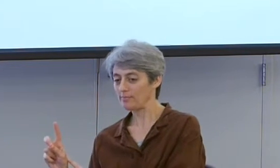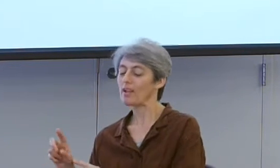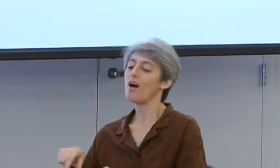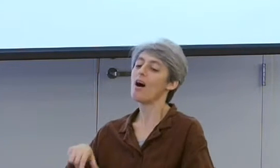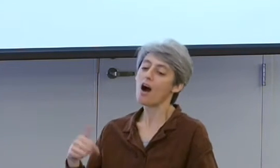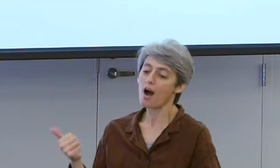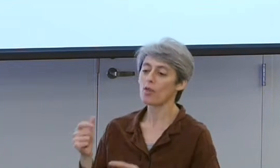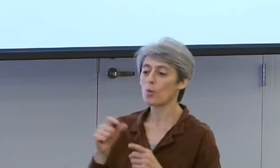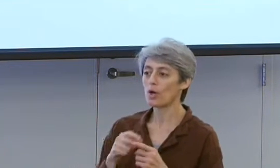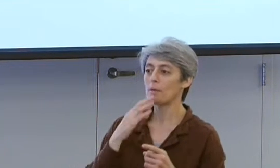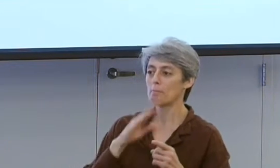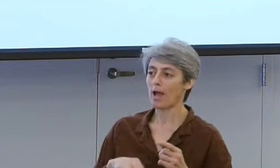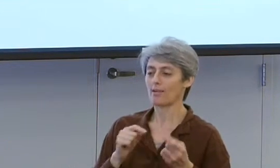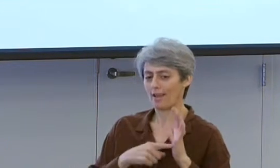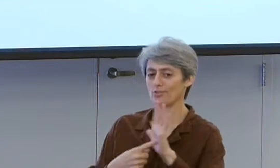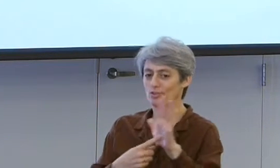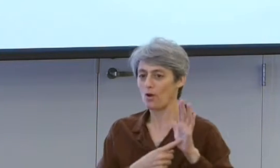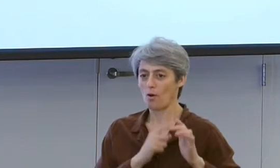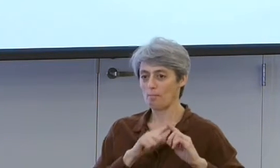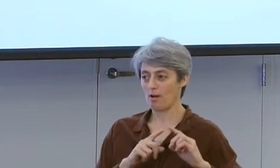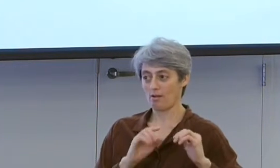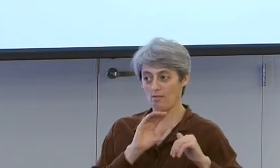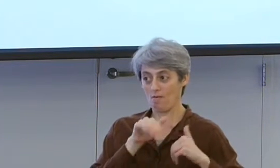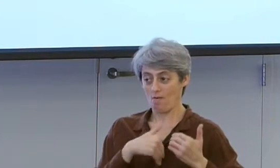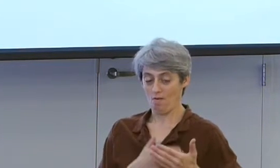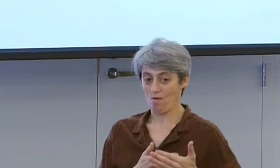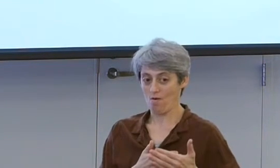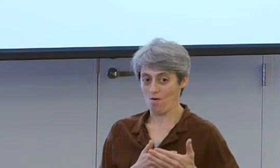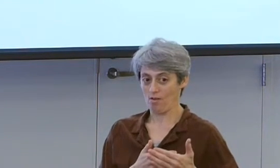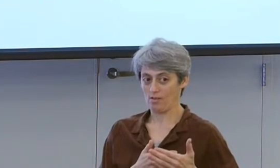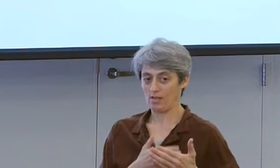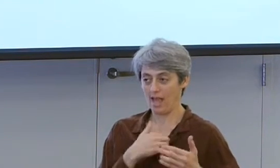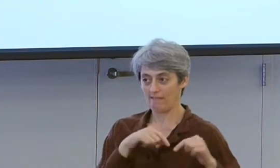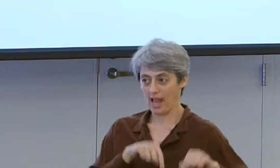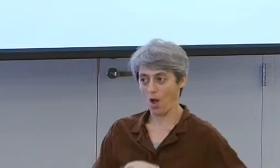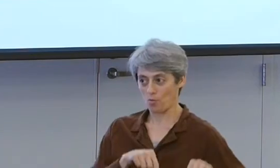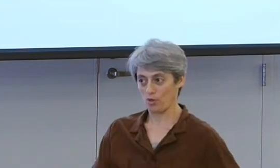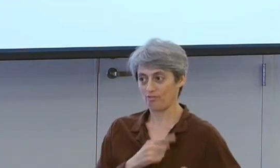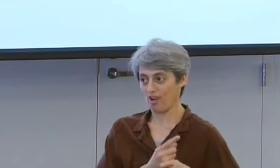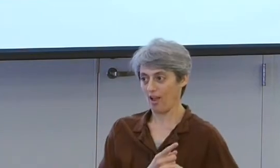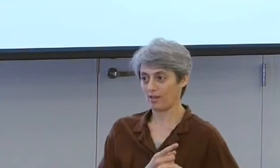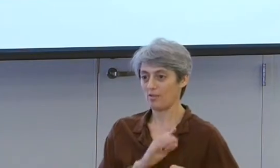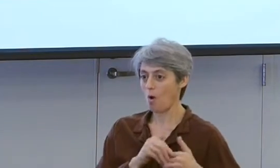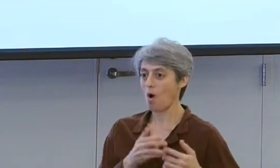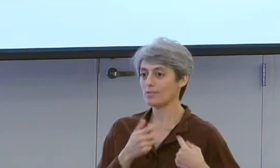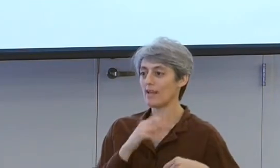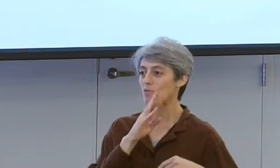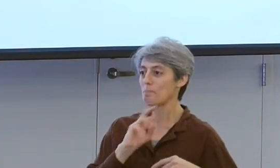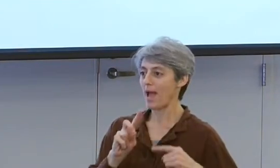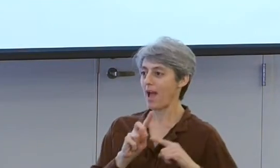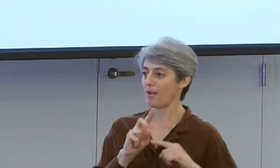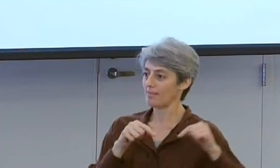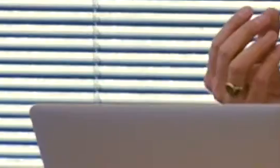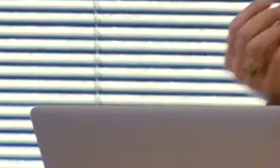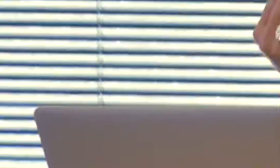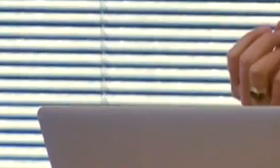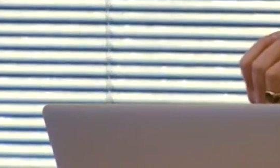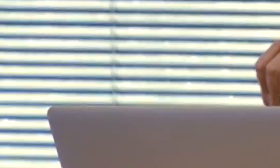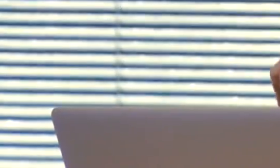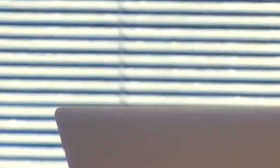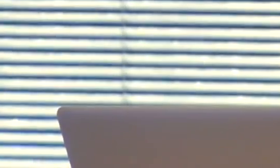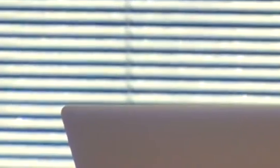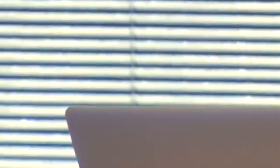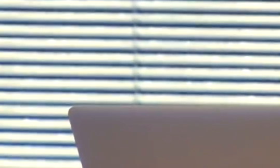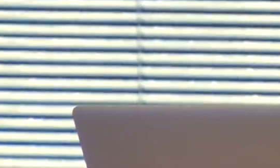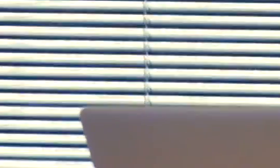Bad, but none of them has, that I'm aware of, has an upward lexical movement. So, to answer